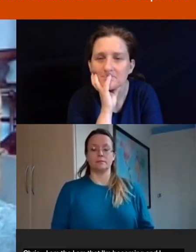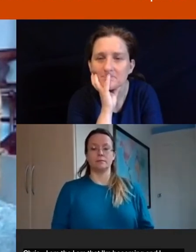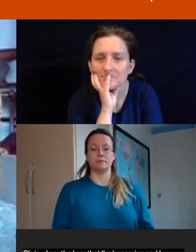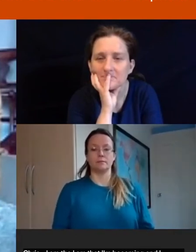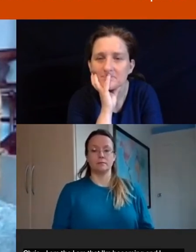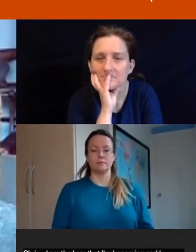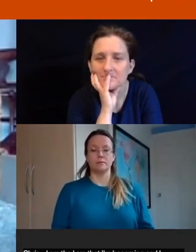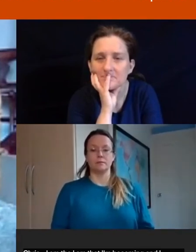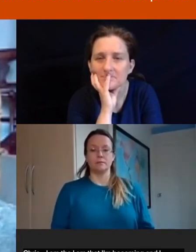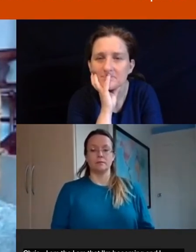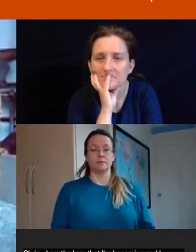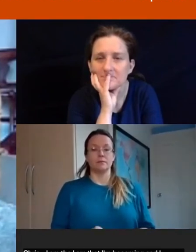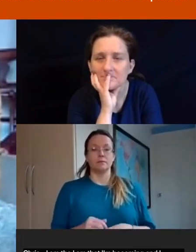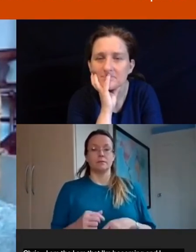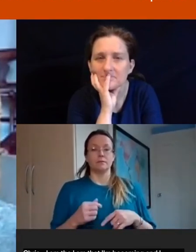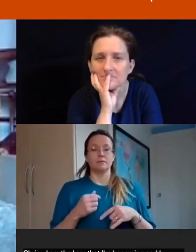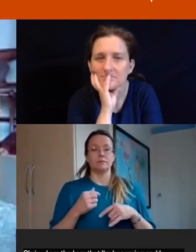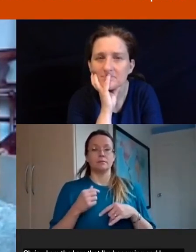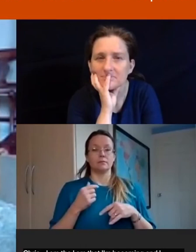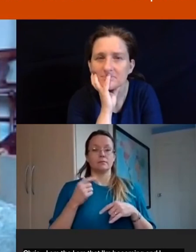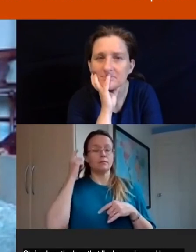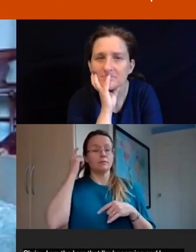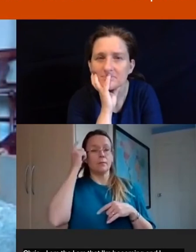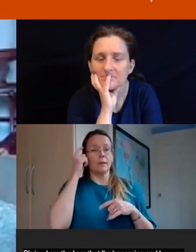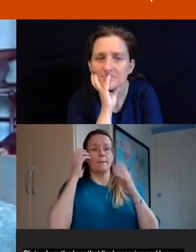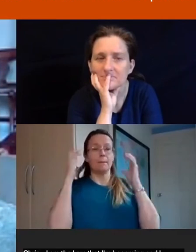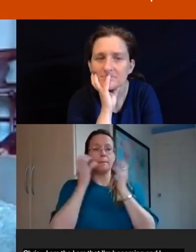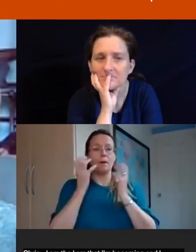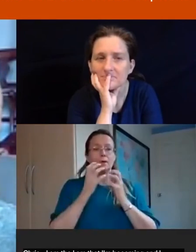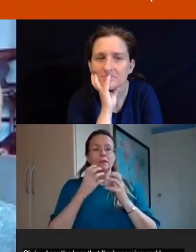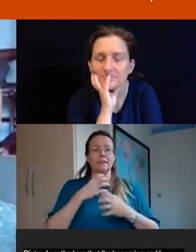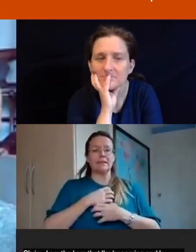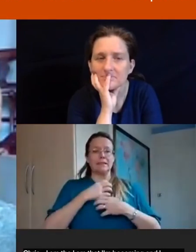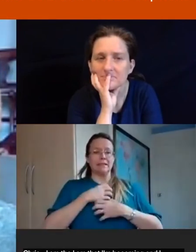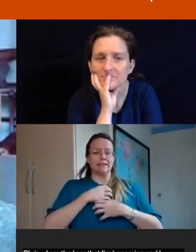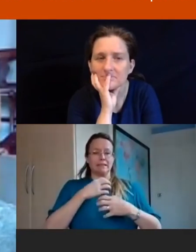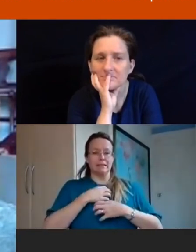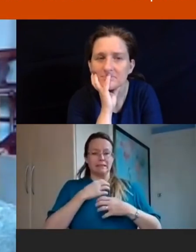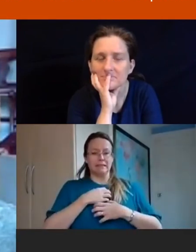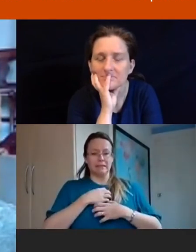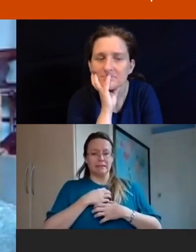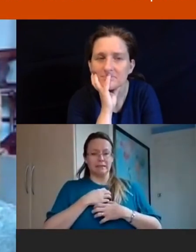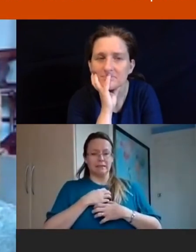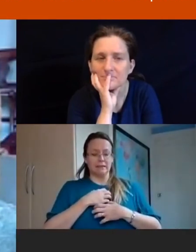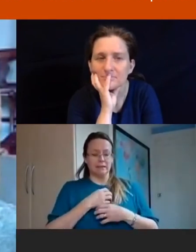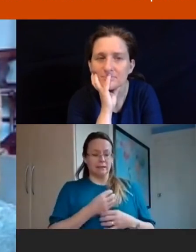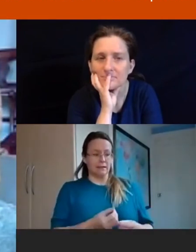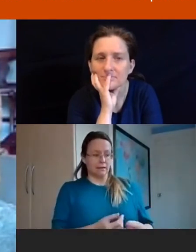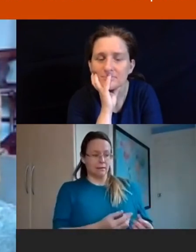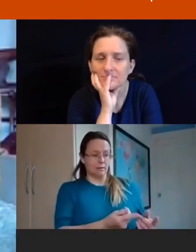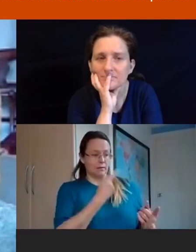Me, I wonder if Moses was still afraid that the words wouldn't come, or that nobody would